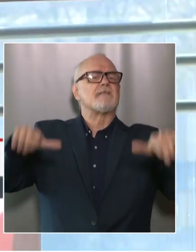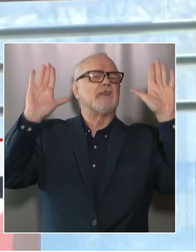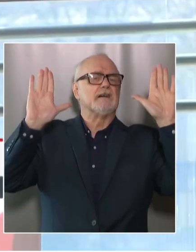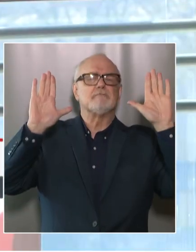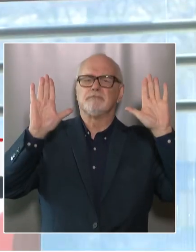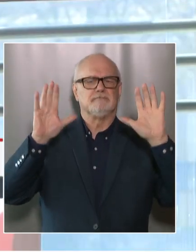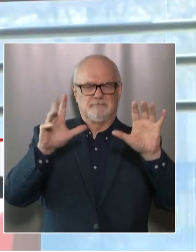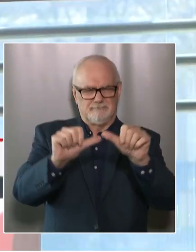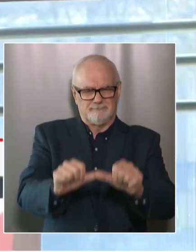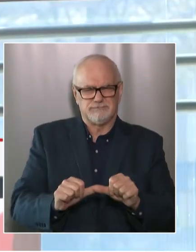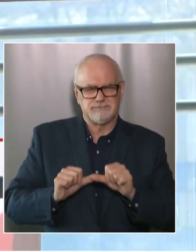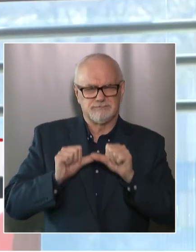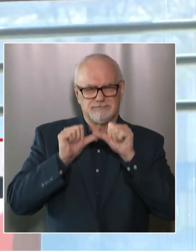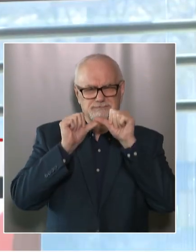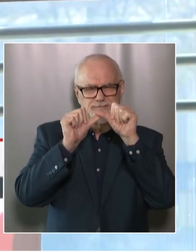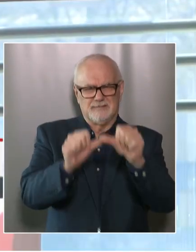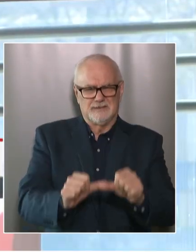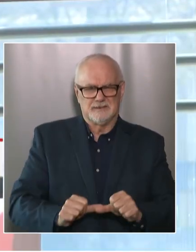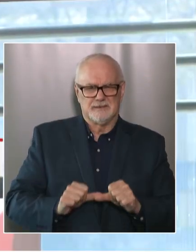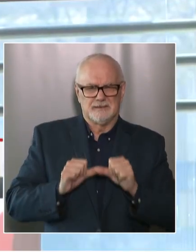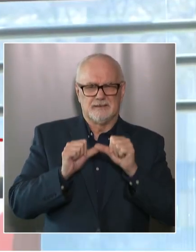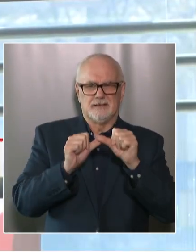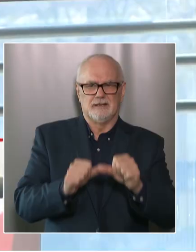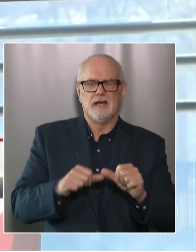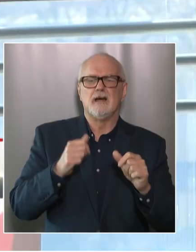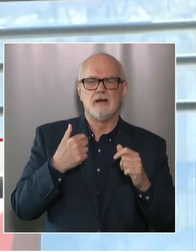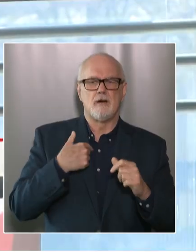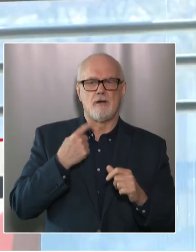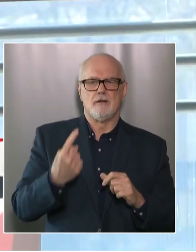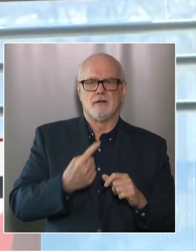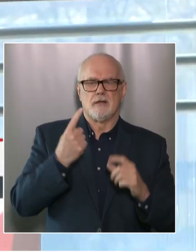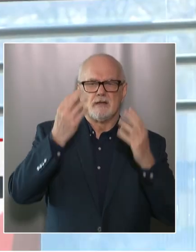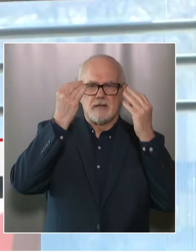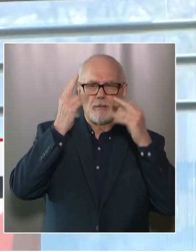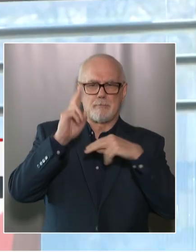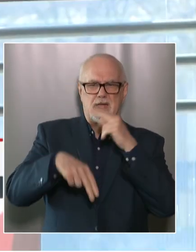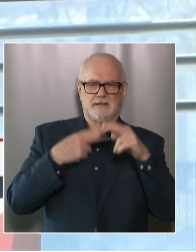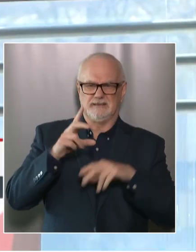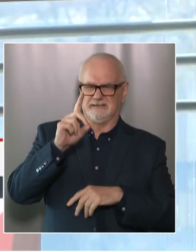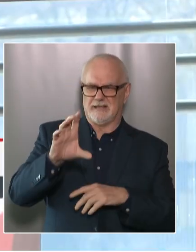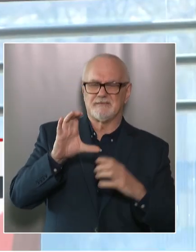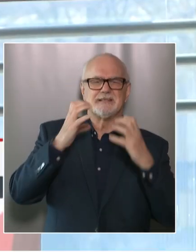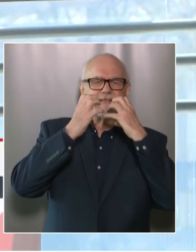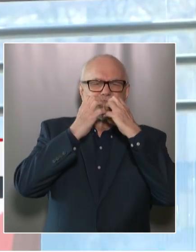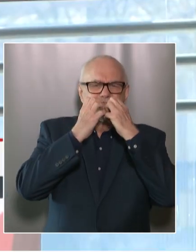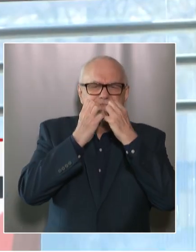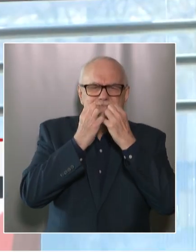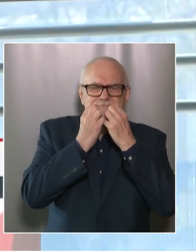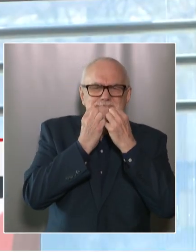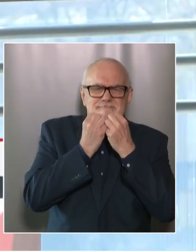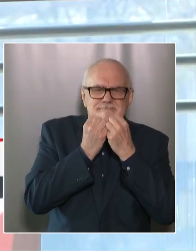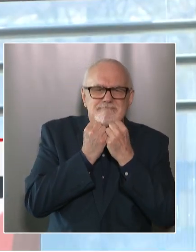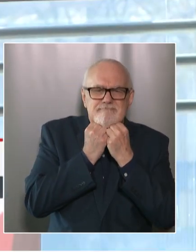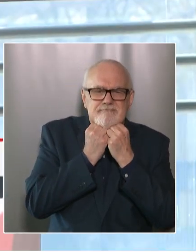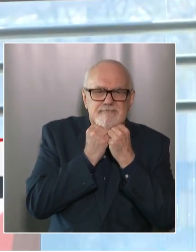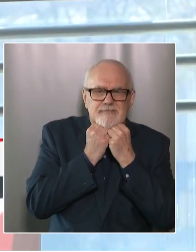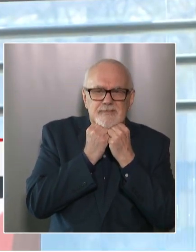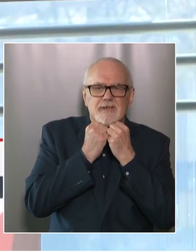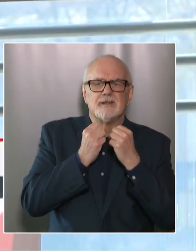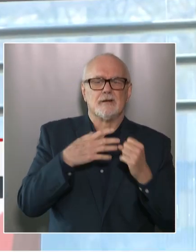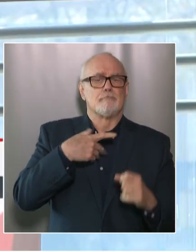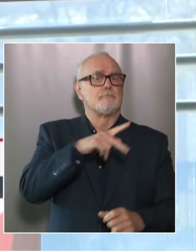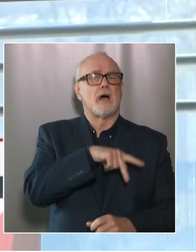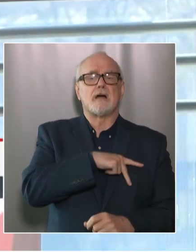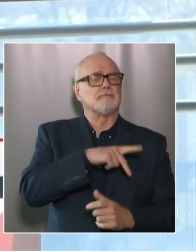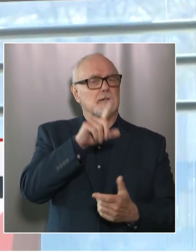these is from our values as the district, from my kind of personal belief